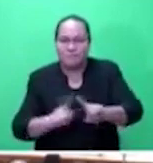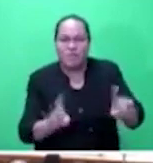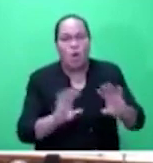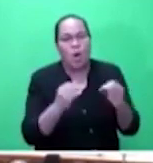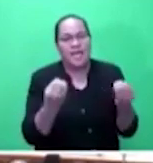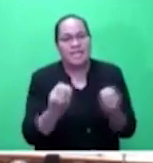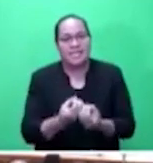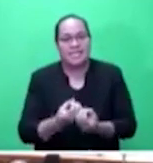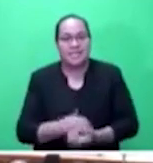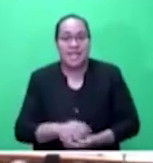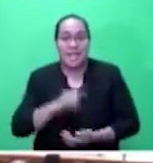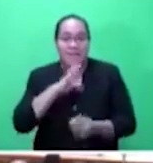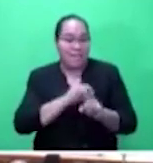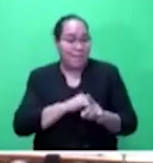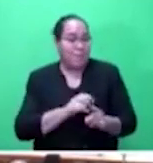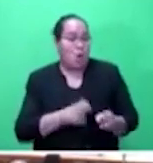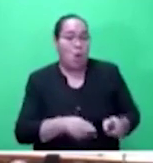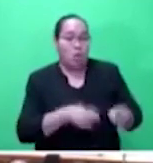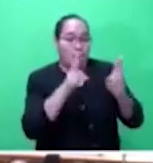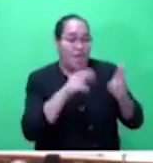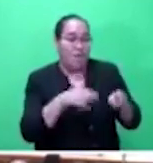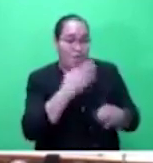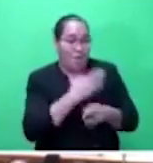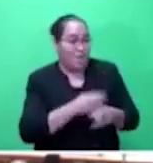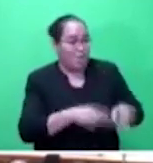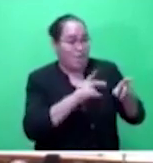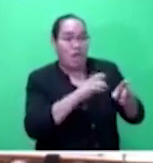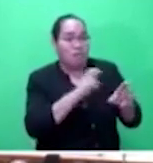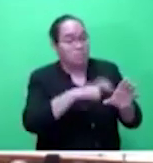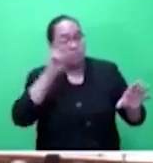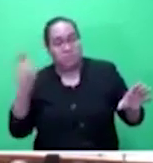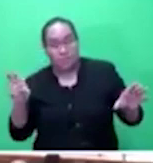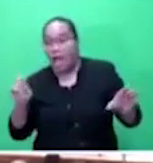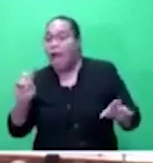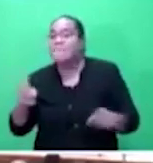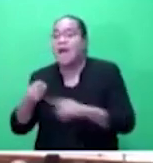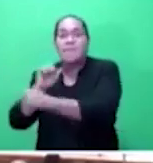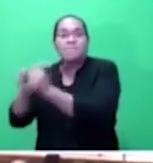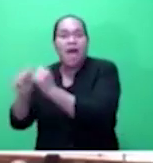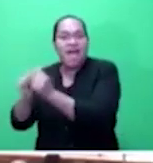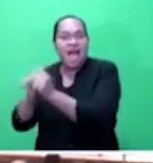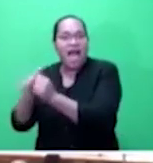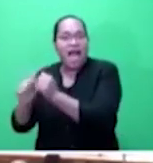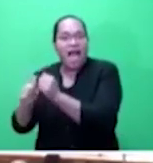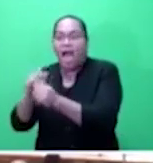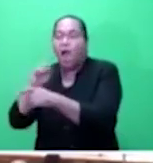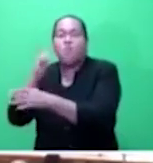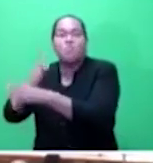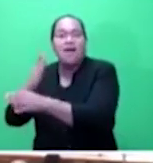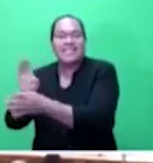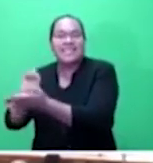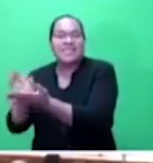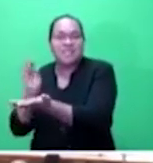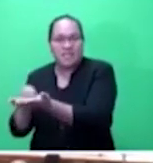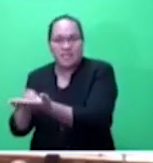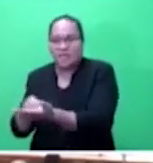organizations. If a hotel worker is no longer working and his brother is working in the civil service, who do you think he'll go to? Of course he'll